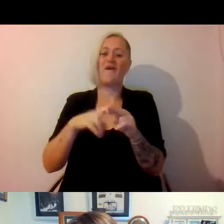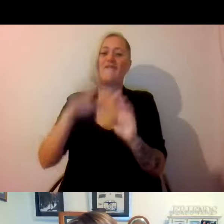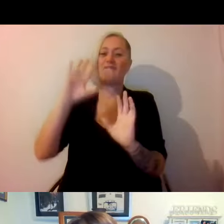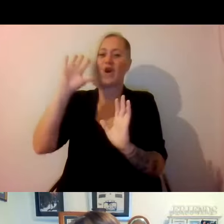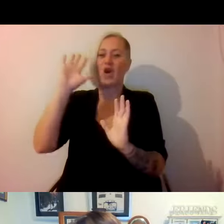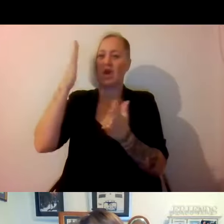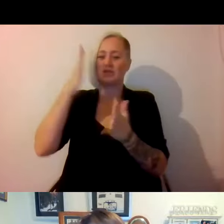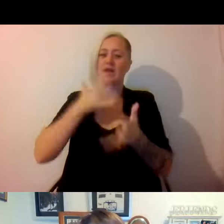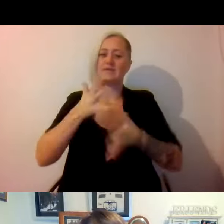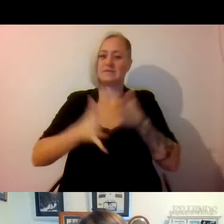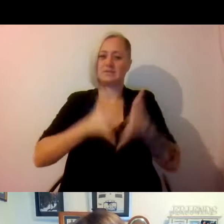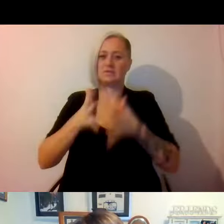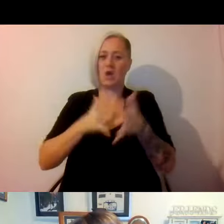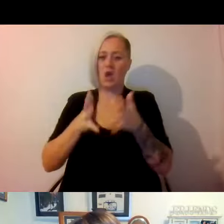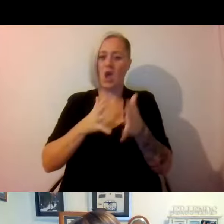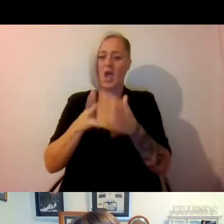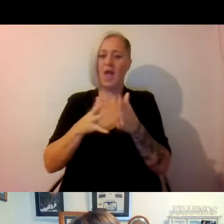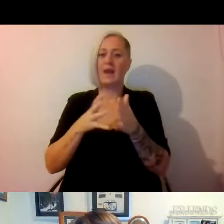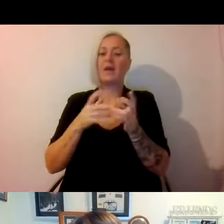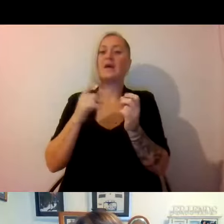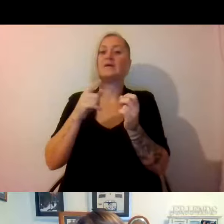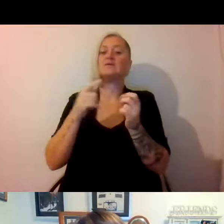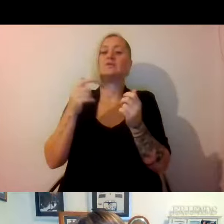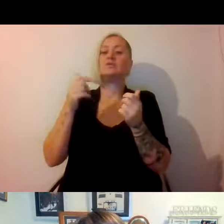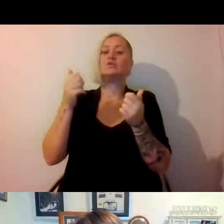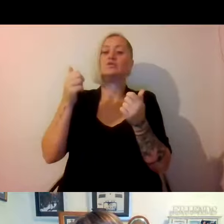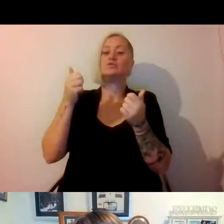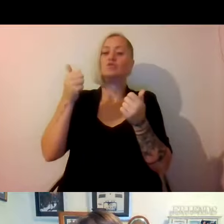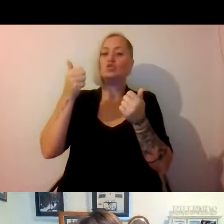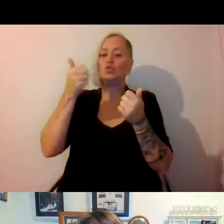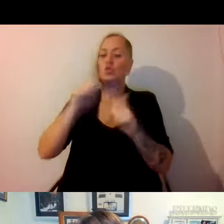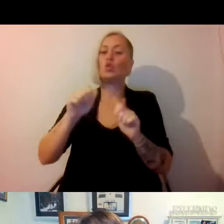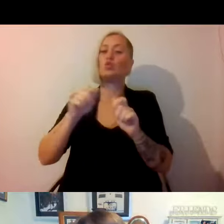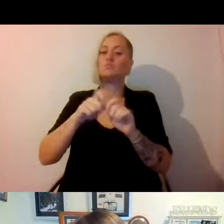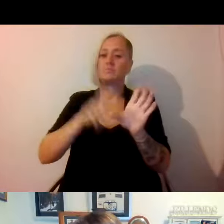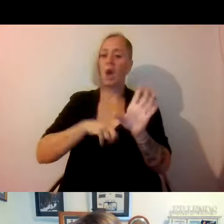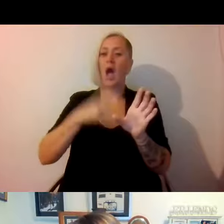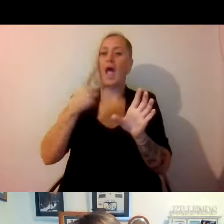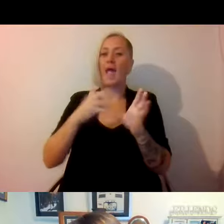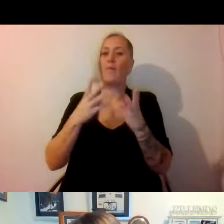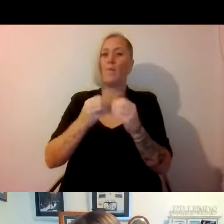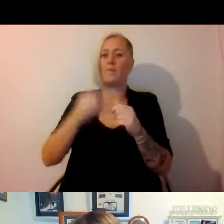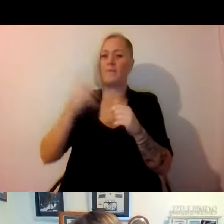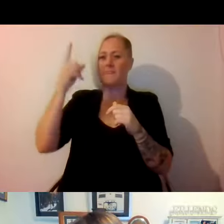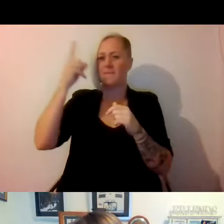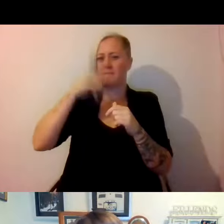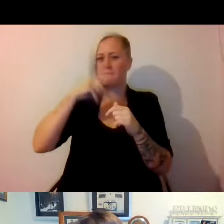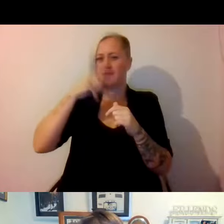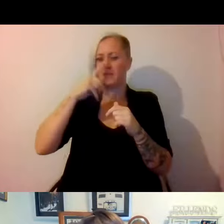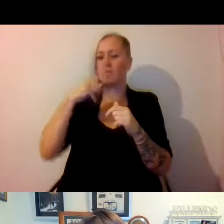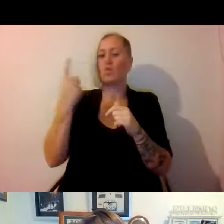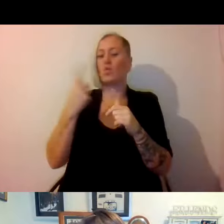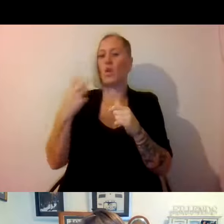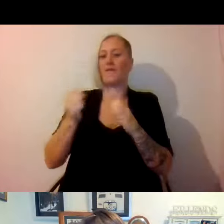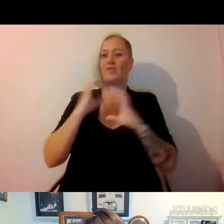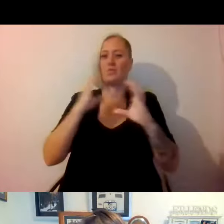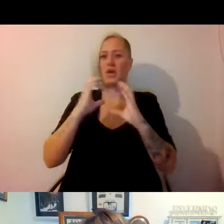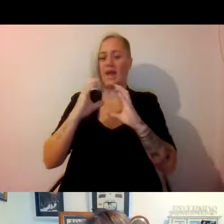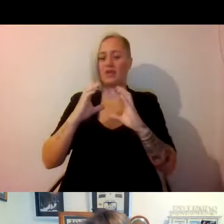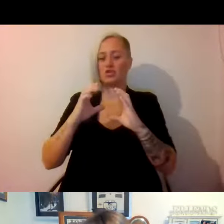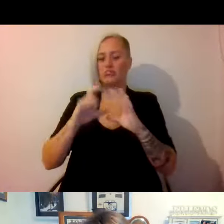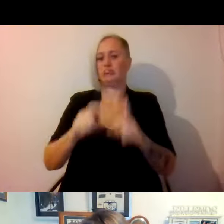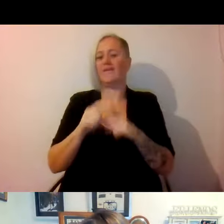designed to be used by and with people who have communication difficulties, but there won't be people who are deaf.